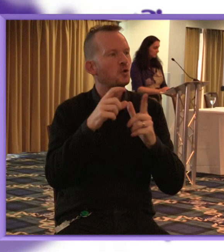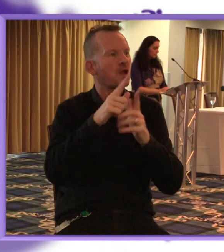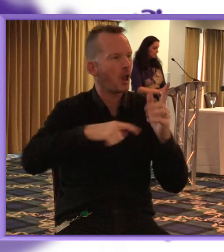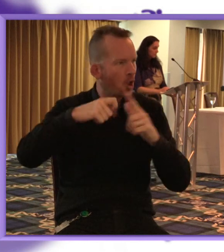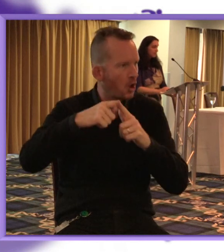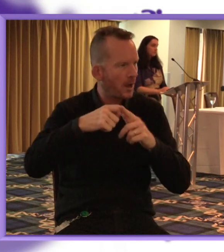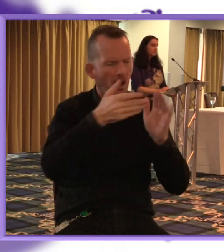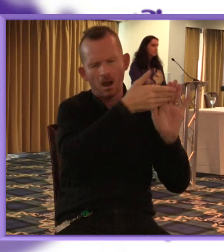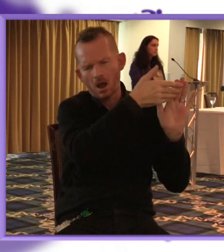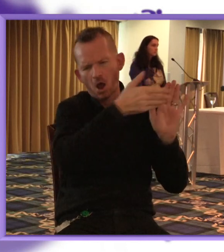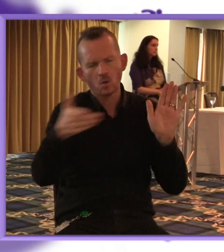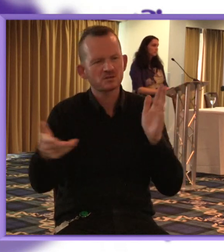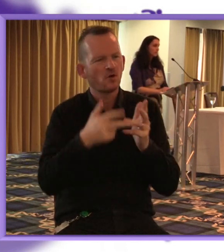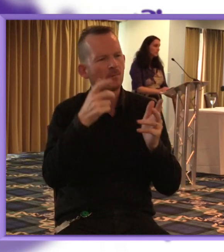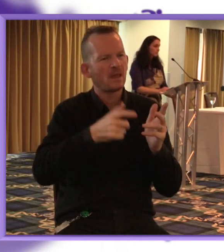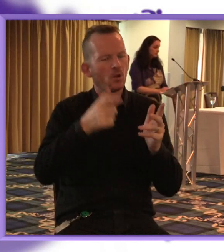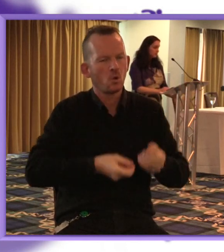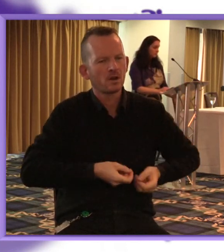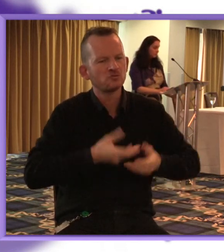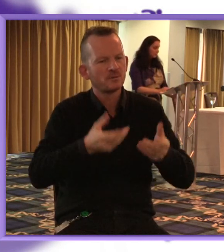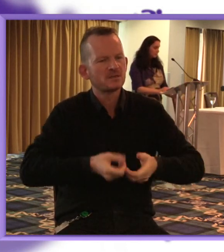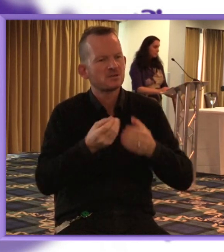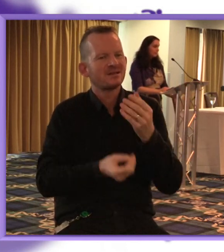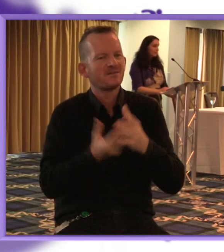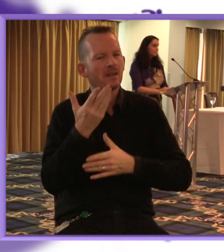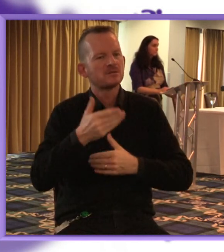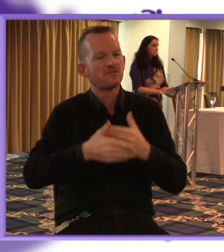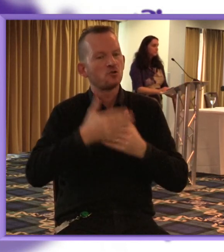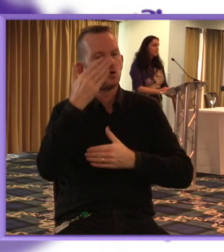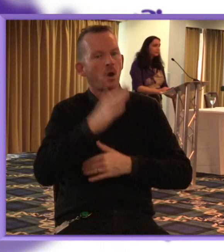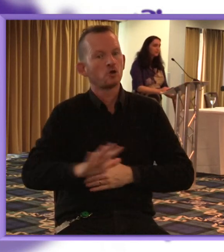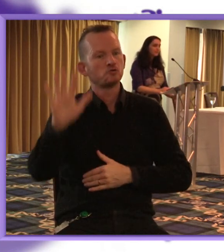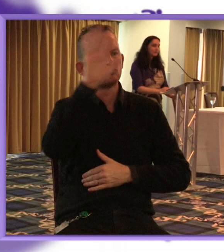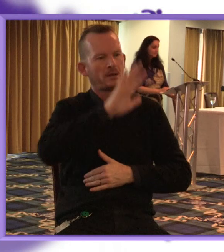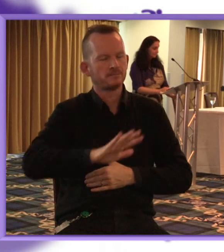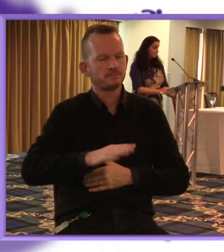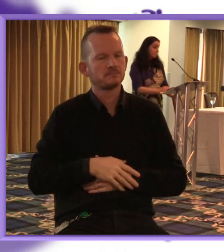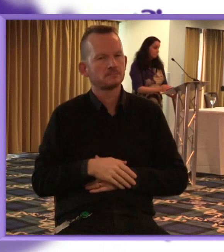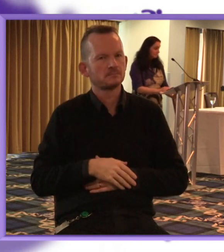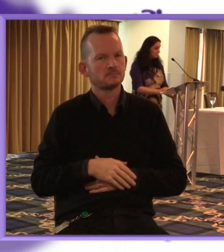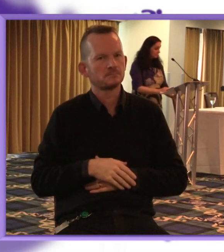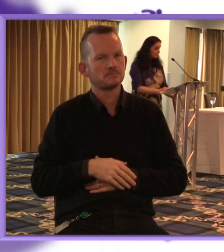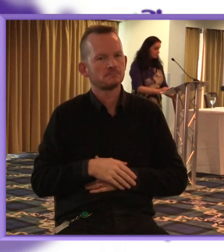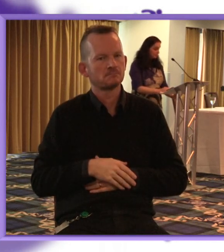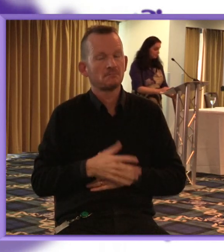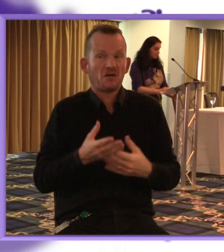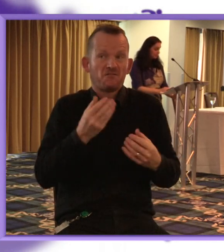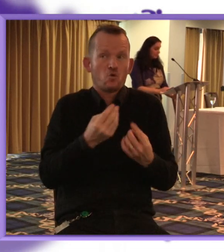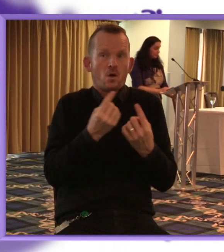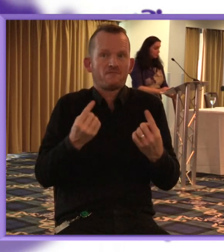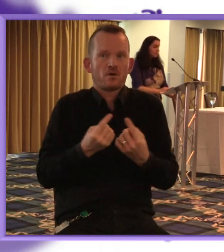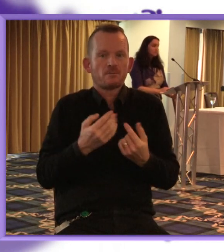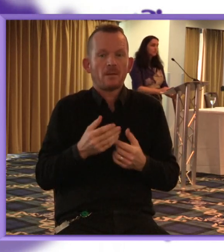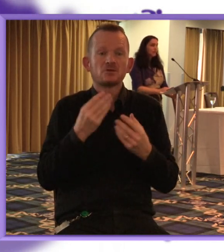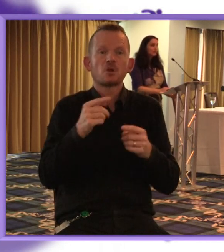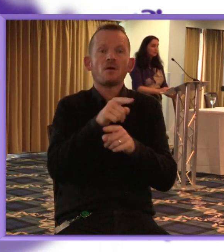of other people who contributed to the development of a new country. Now, few of us, I don't know, maybe some of you,